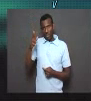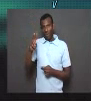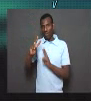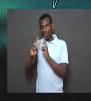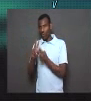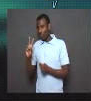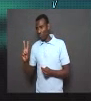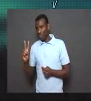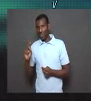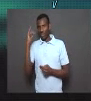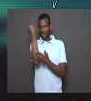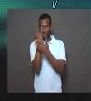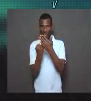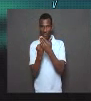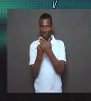graphs.